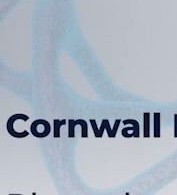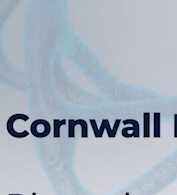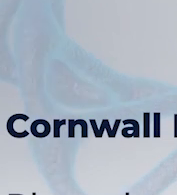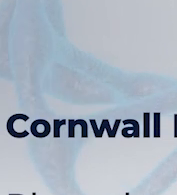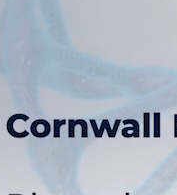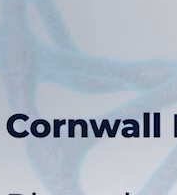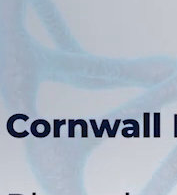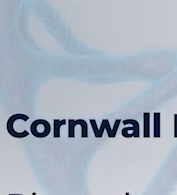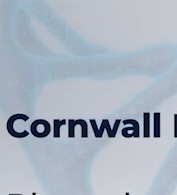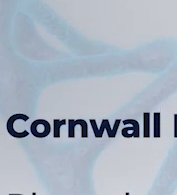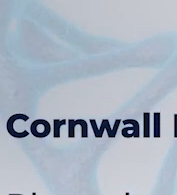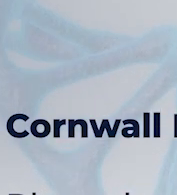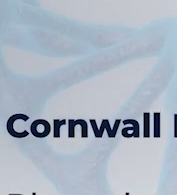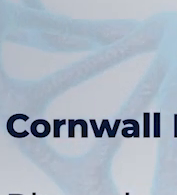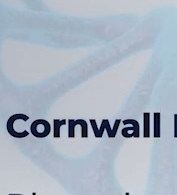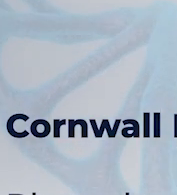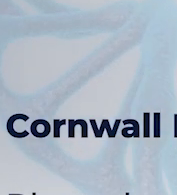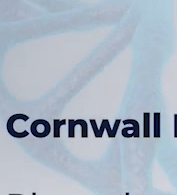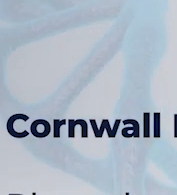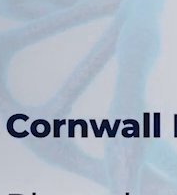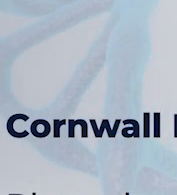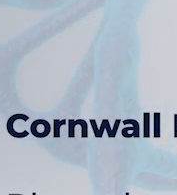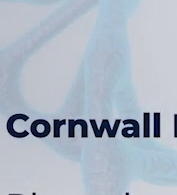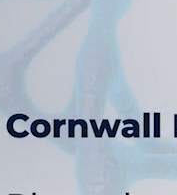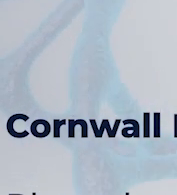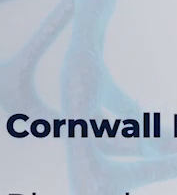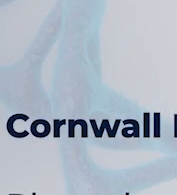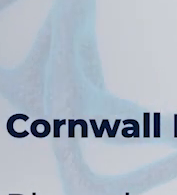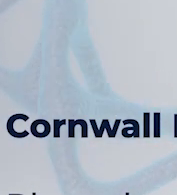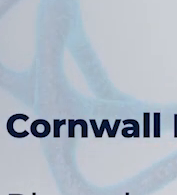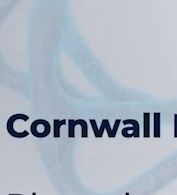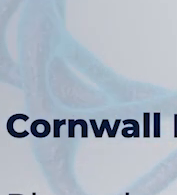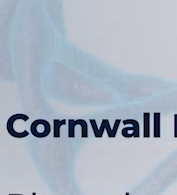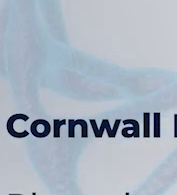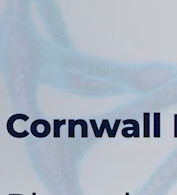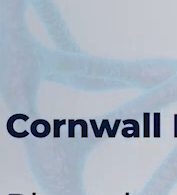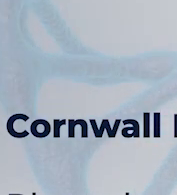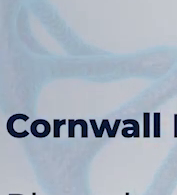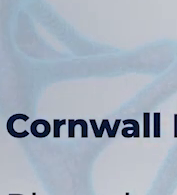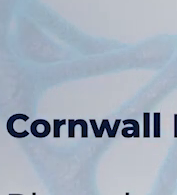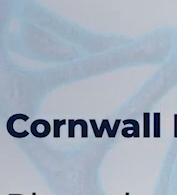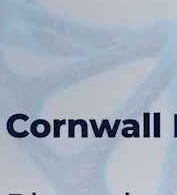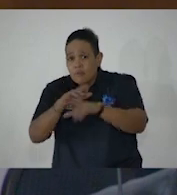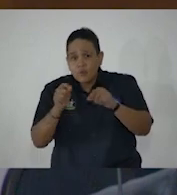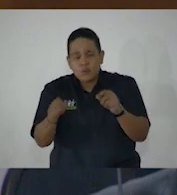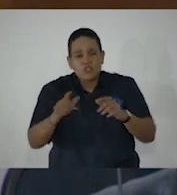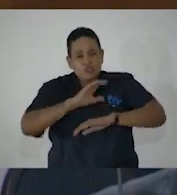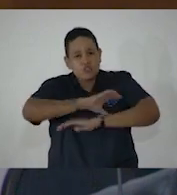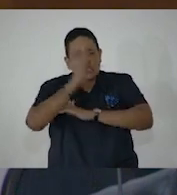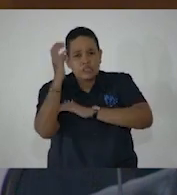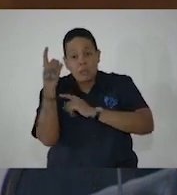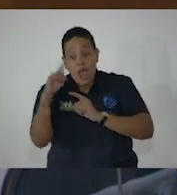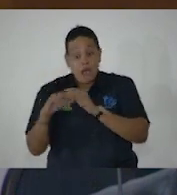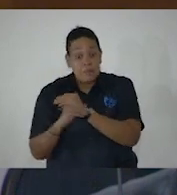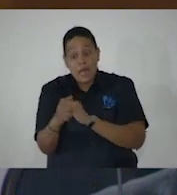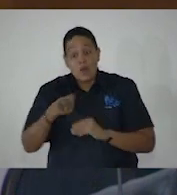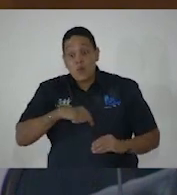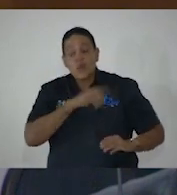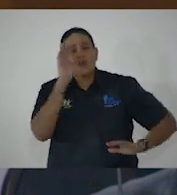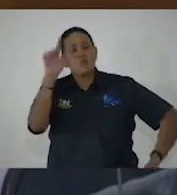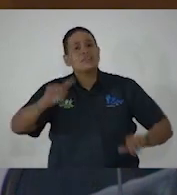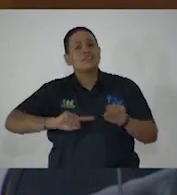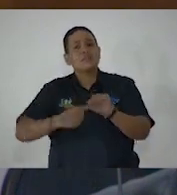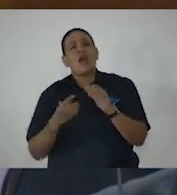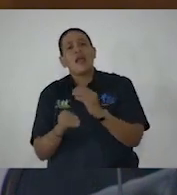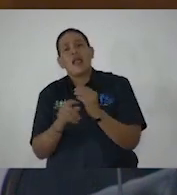the administrative block, with staff being able to be accommodated by this Christmas. In other words, we will